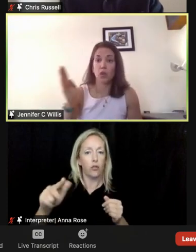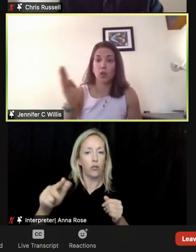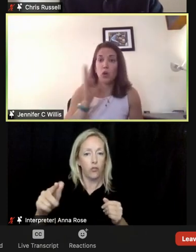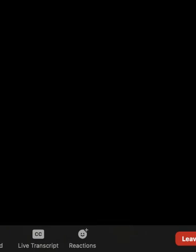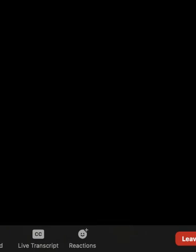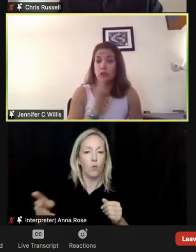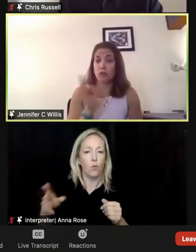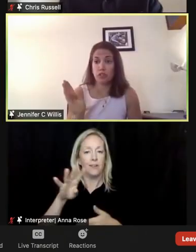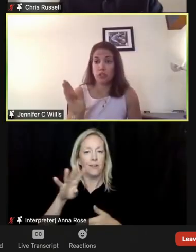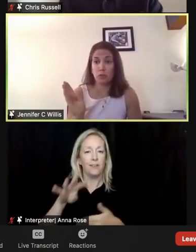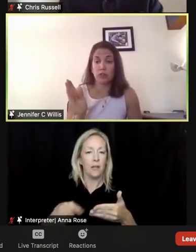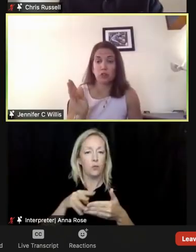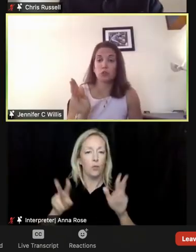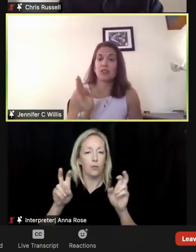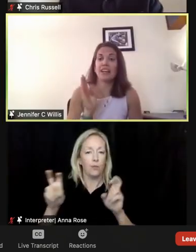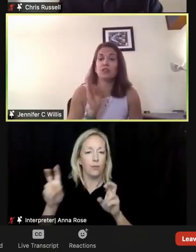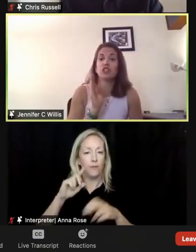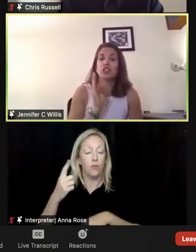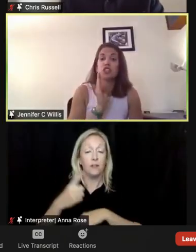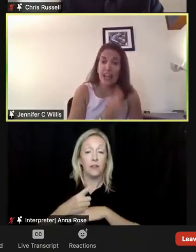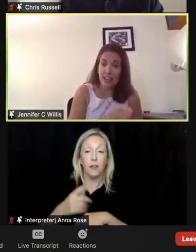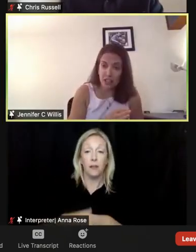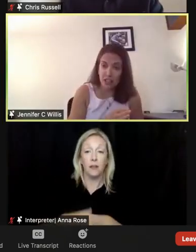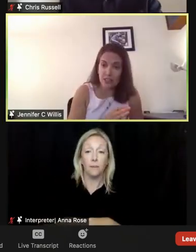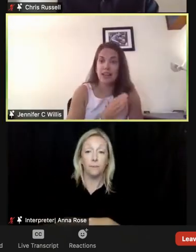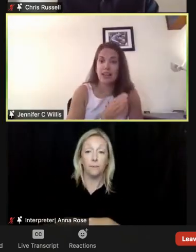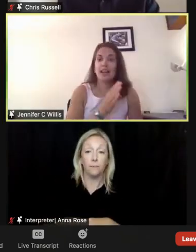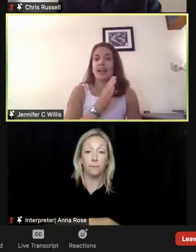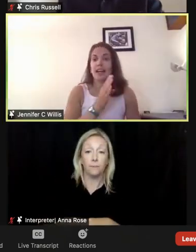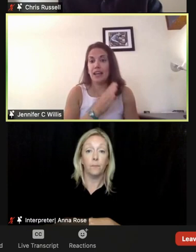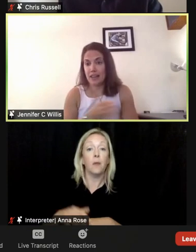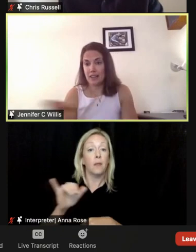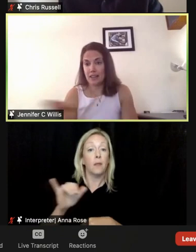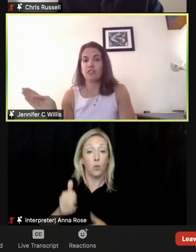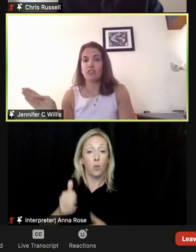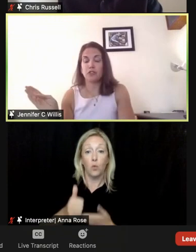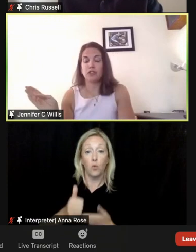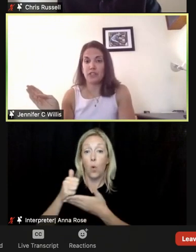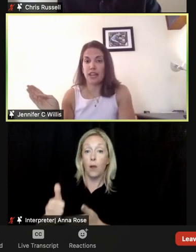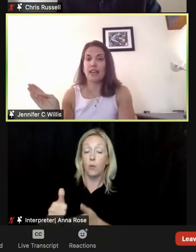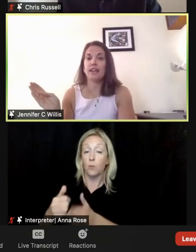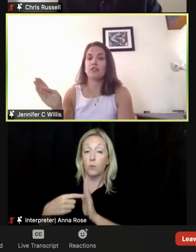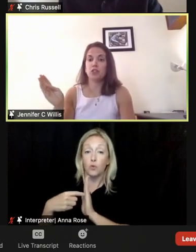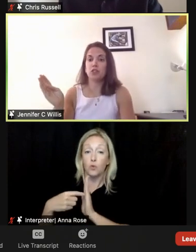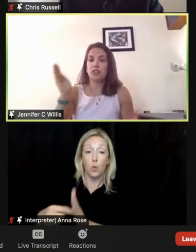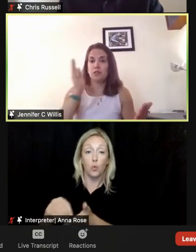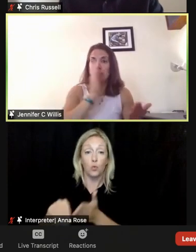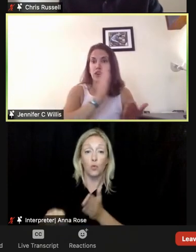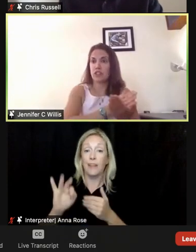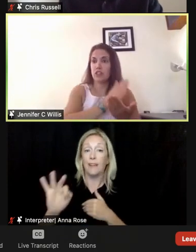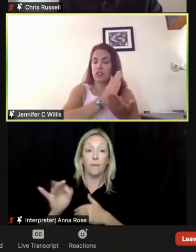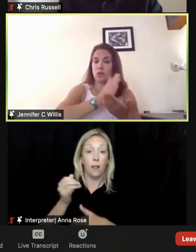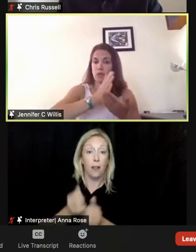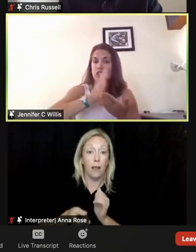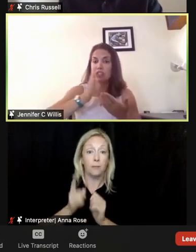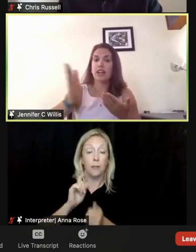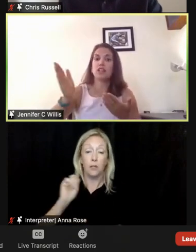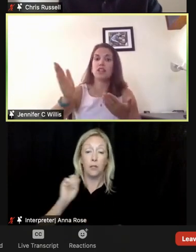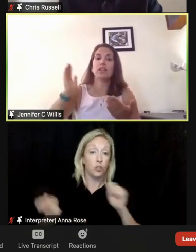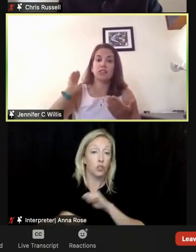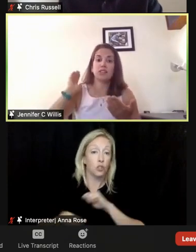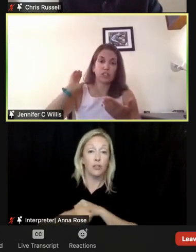their day, which also for some of our students will allow us to show changes in the calendar of their day. If a student is very stuck